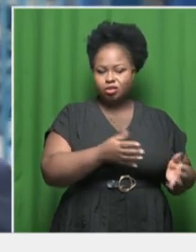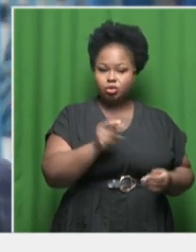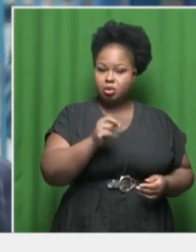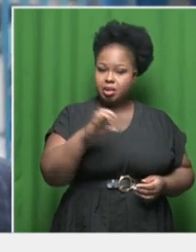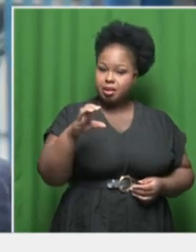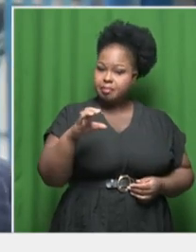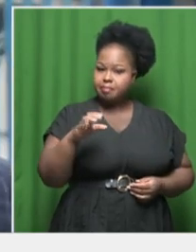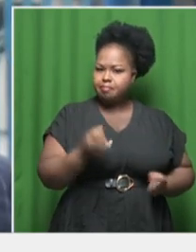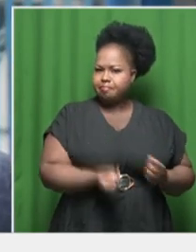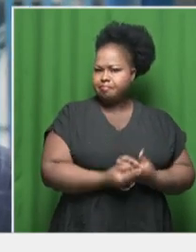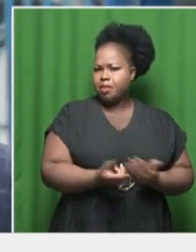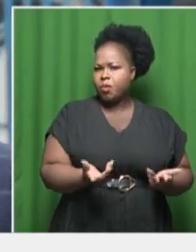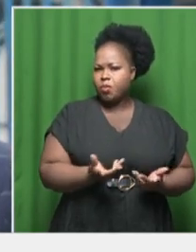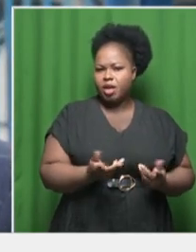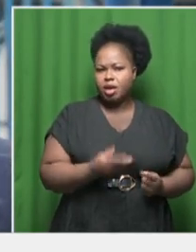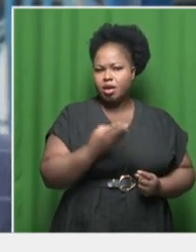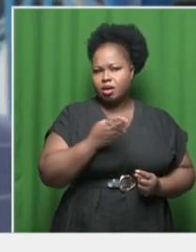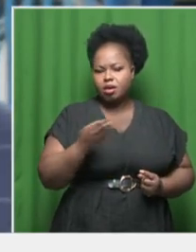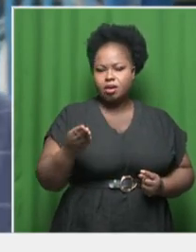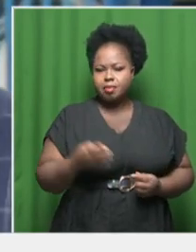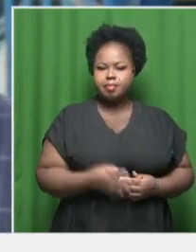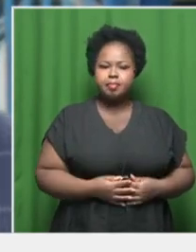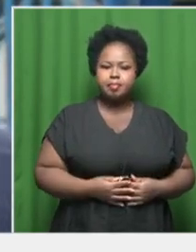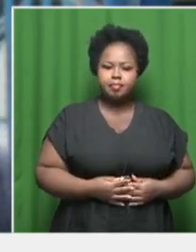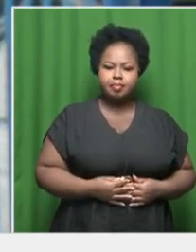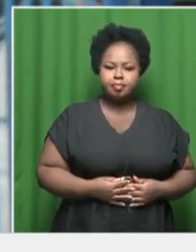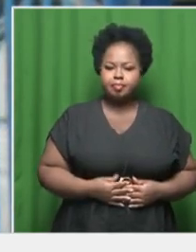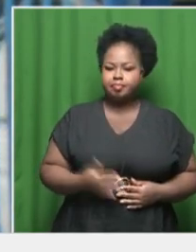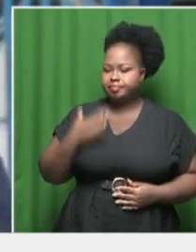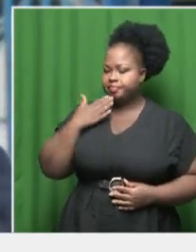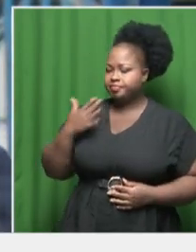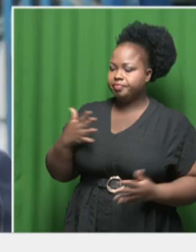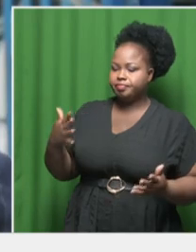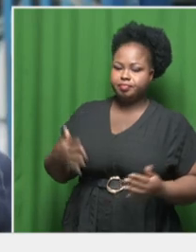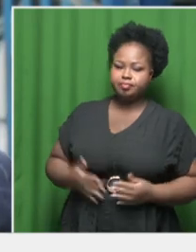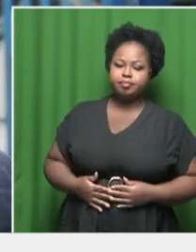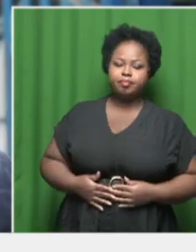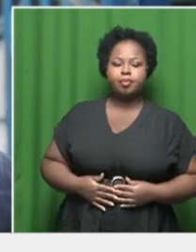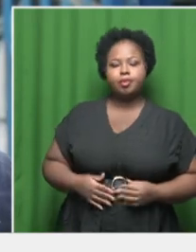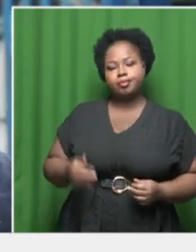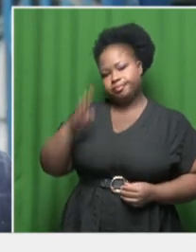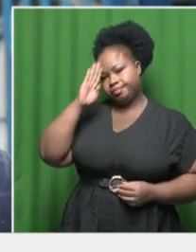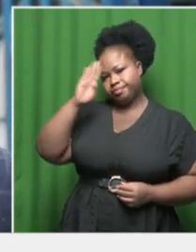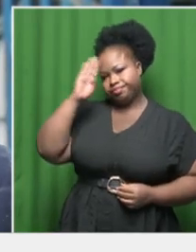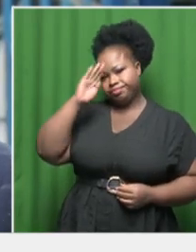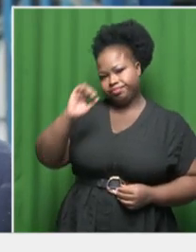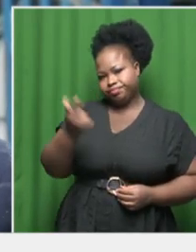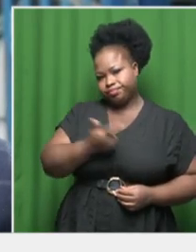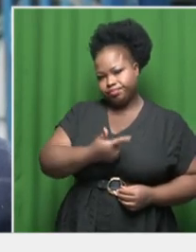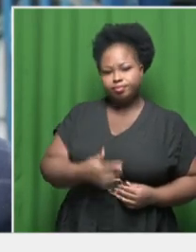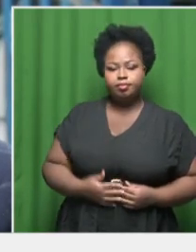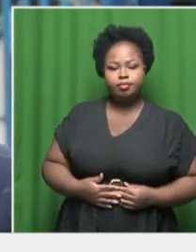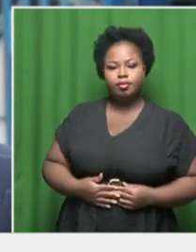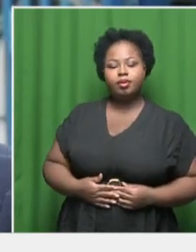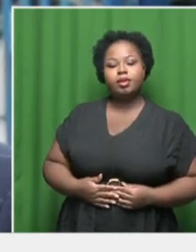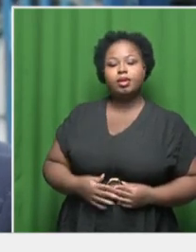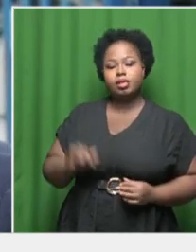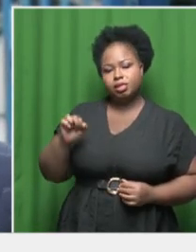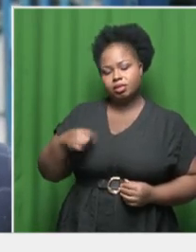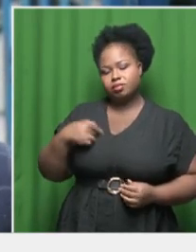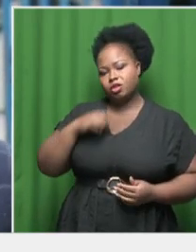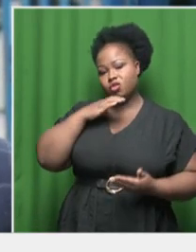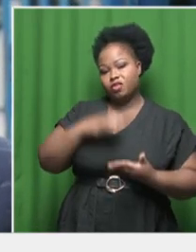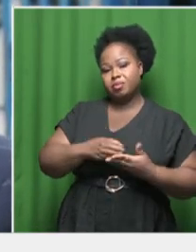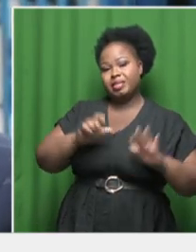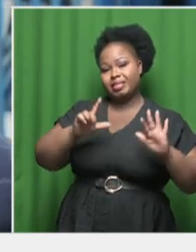where are they and how are they being treated? Thank you very much for the opportunity. Good morning to the viewers as well. Yes, I can confirm that